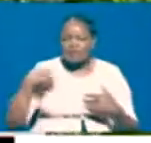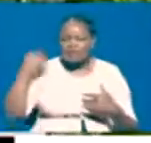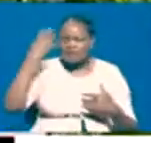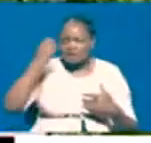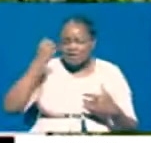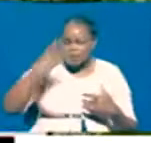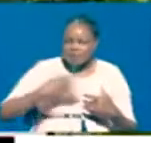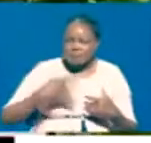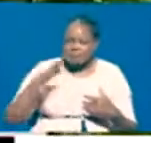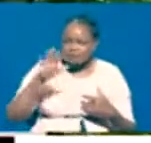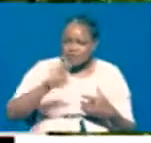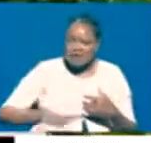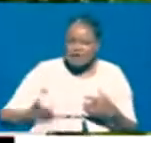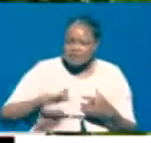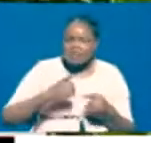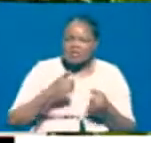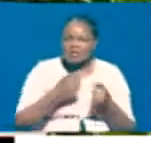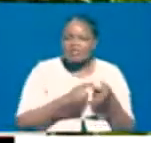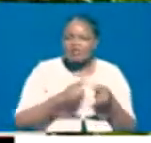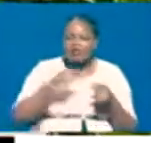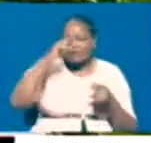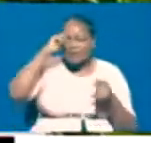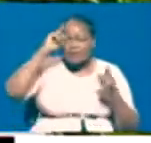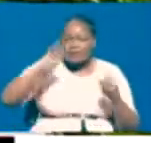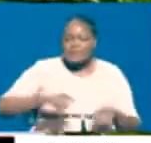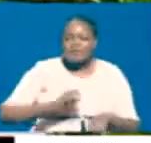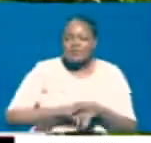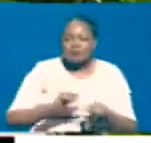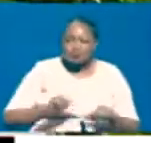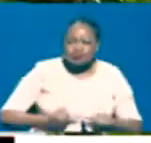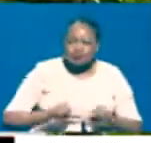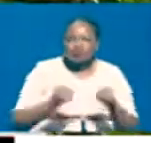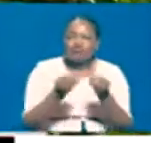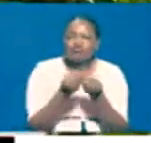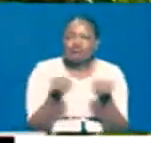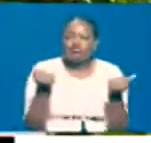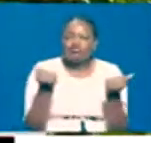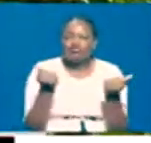secondly, the government also needs to find a sustainable solution to keep